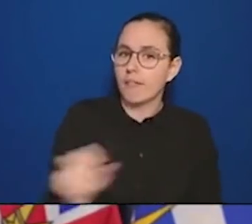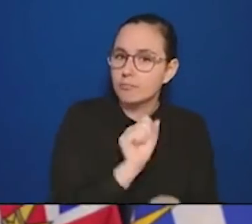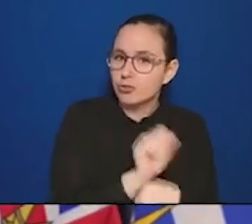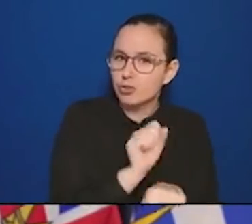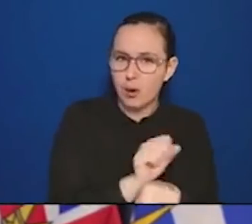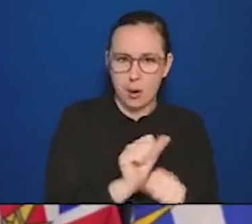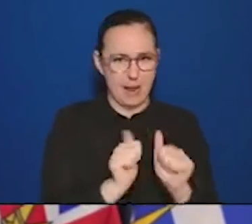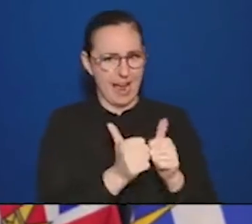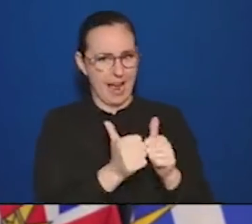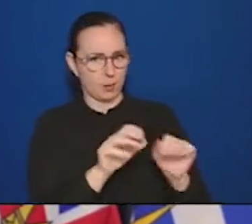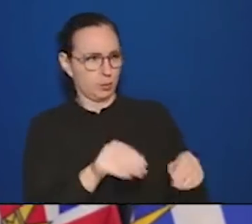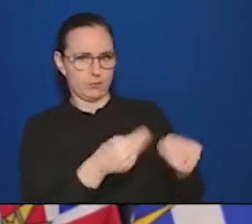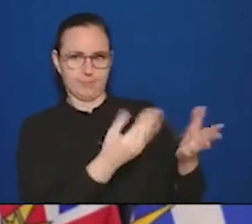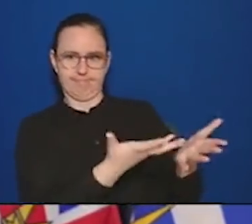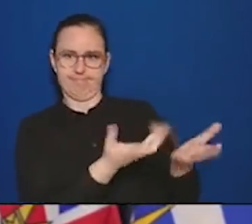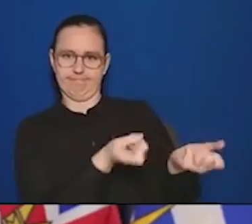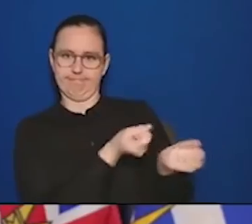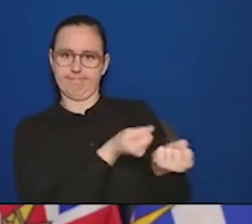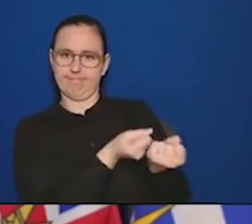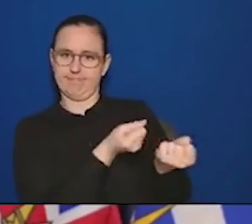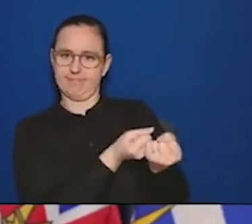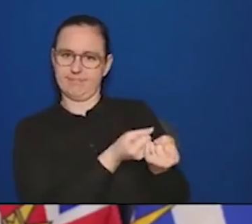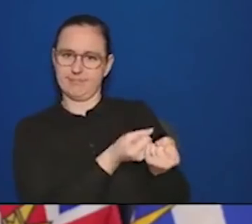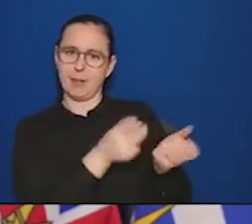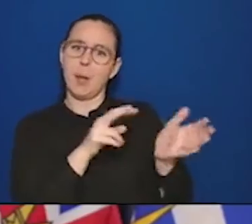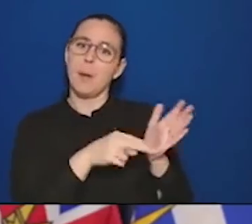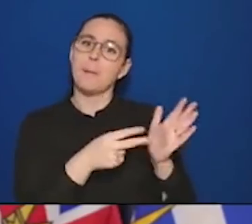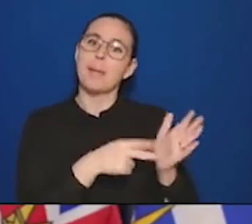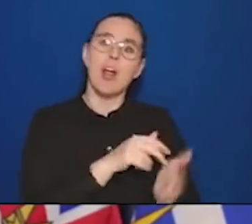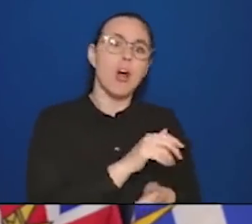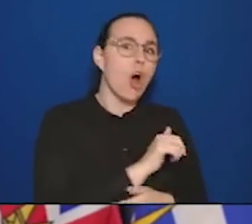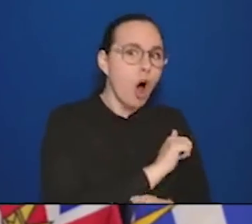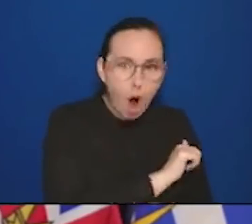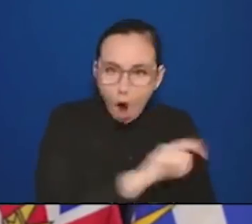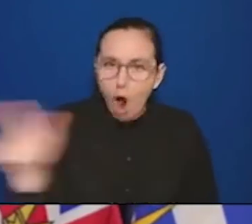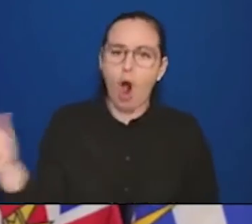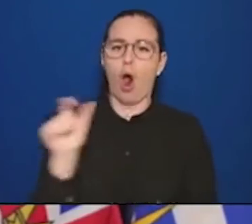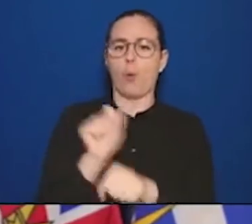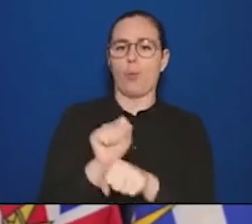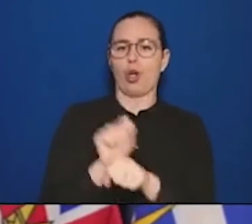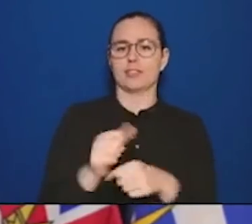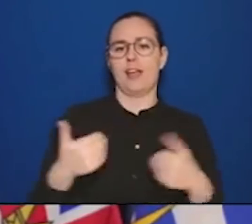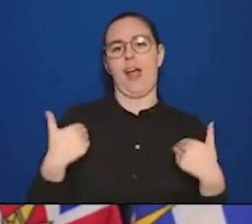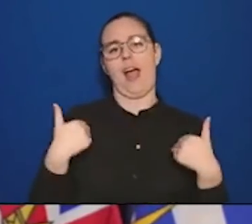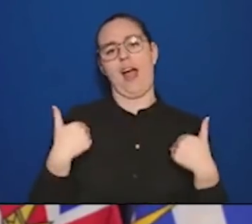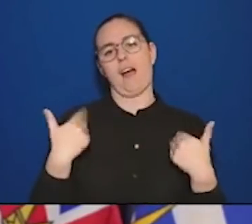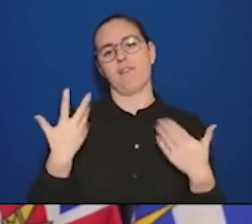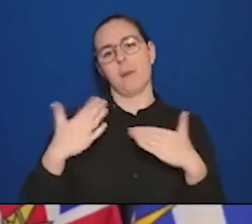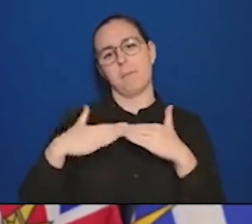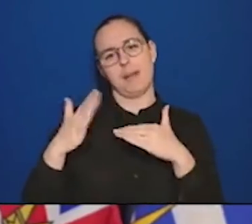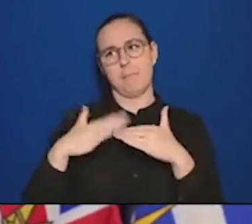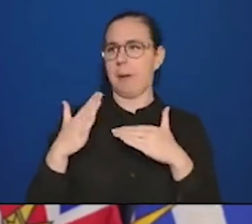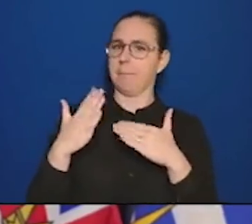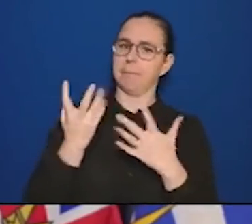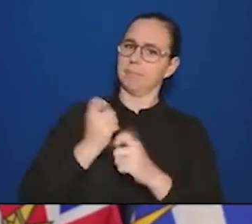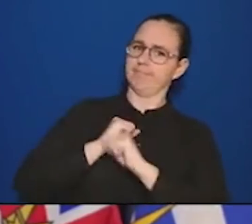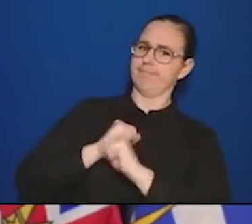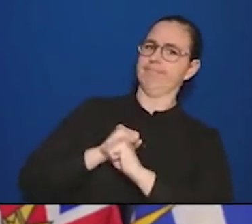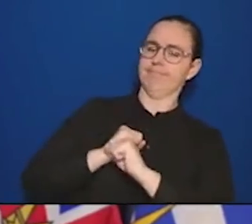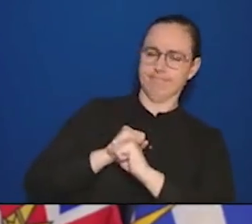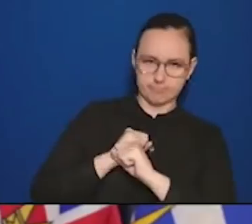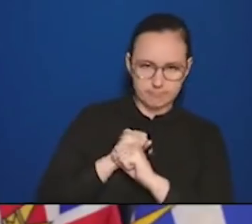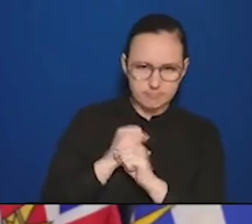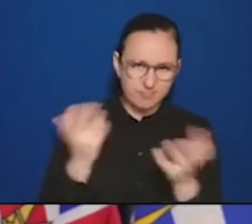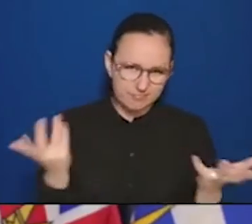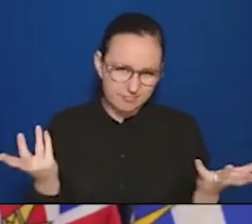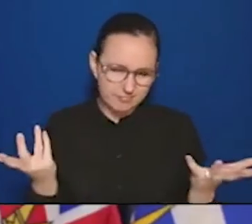provide coverage so that all workers in British Columbia have a minimum protection, especially during the time when there